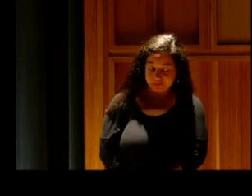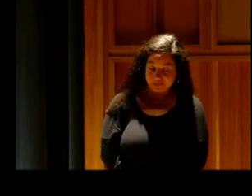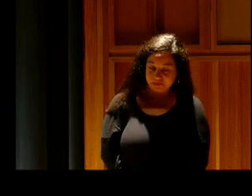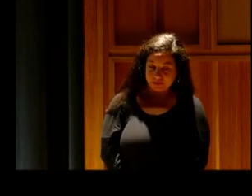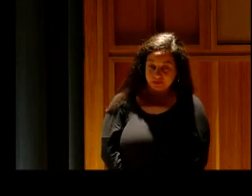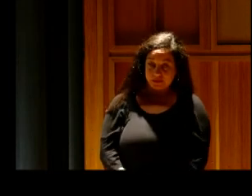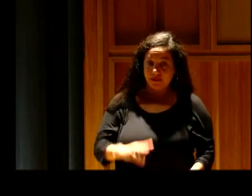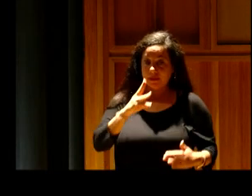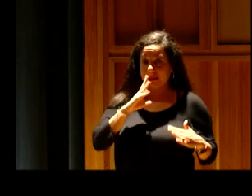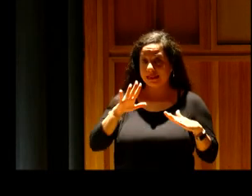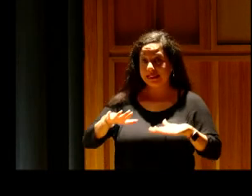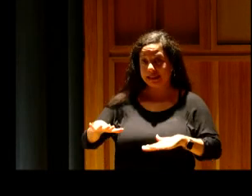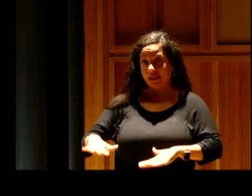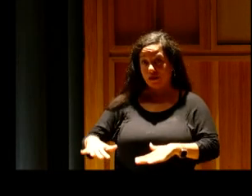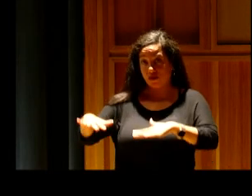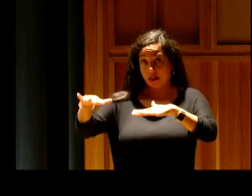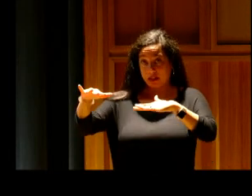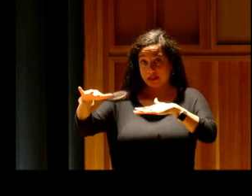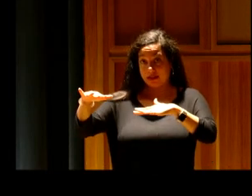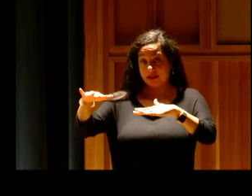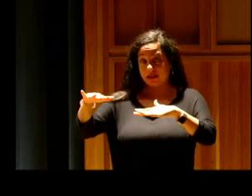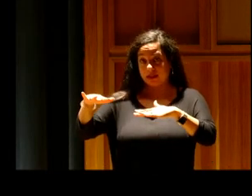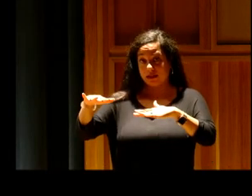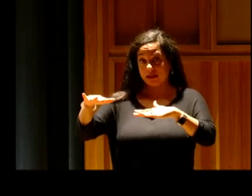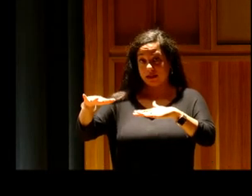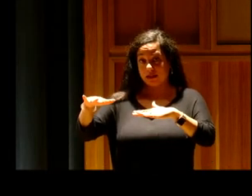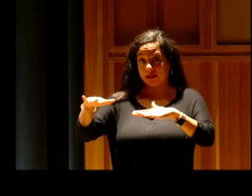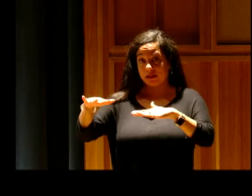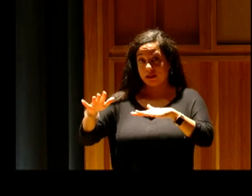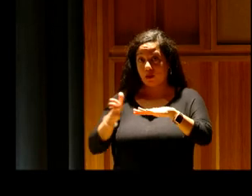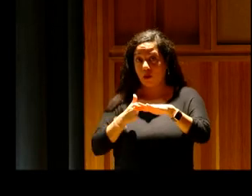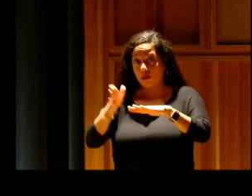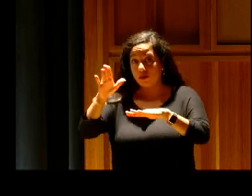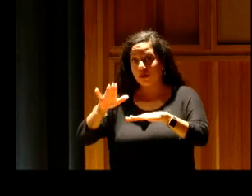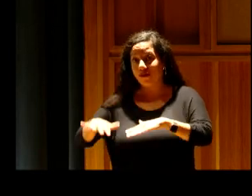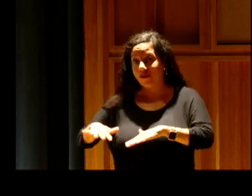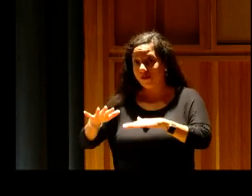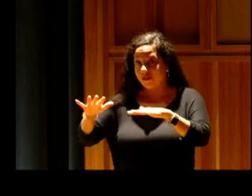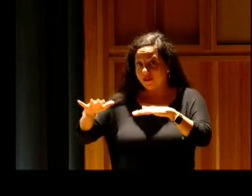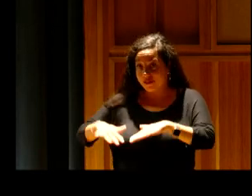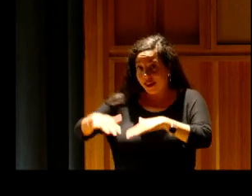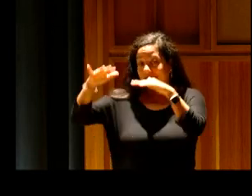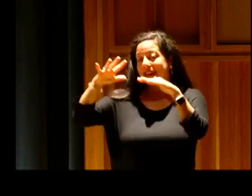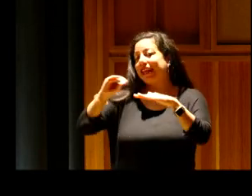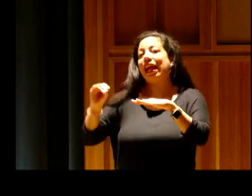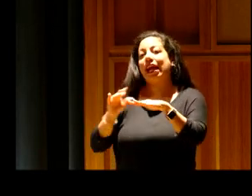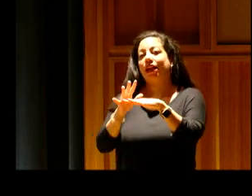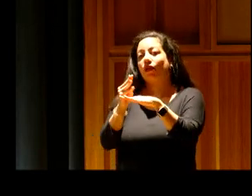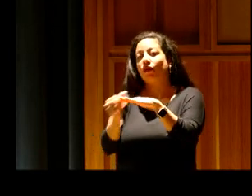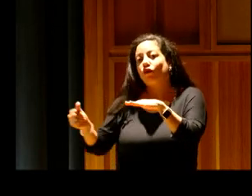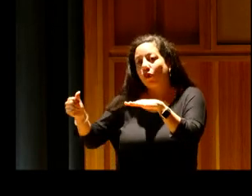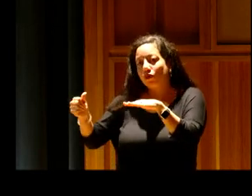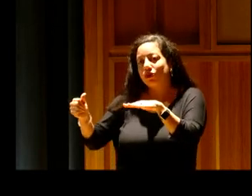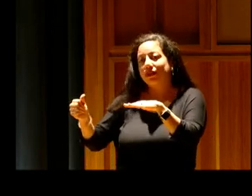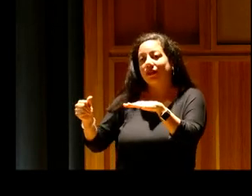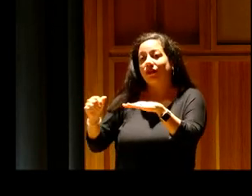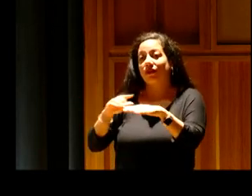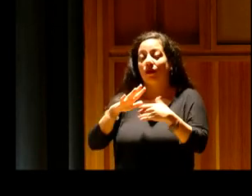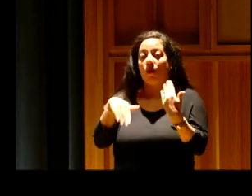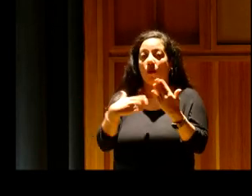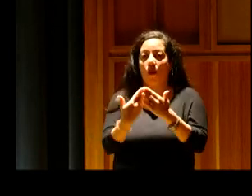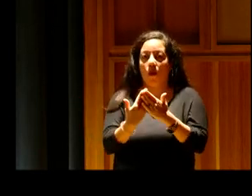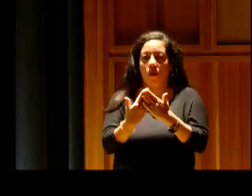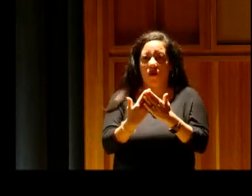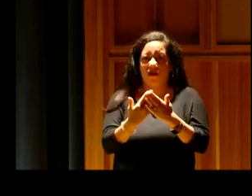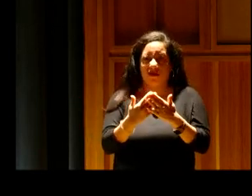Sea level rise, coastal flooding, and coastal erosion are probably affecting more places than any other combination